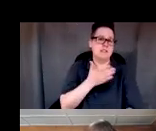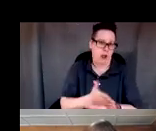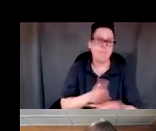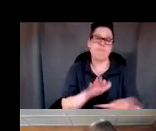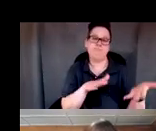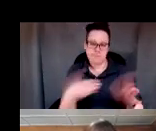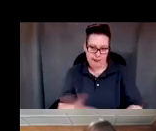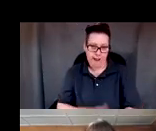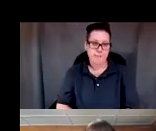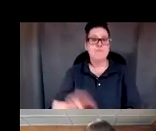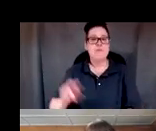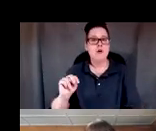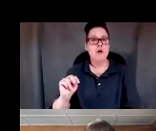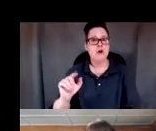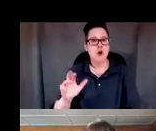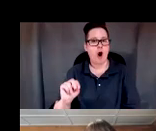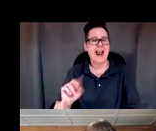antagonist for it.